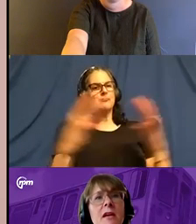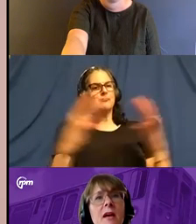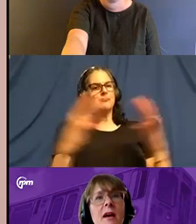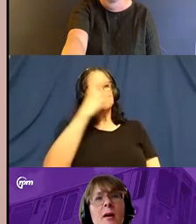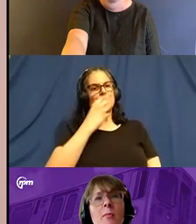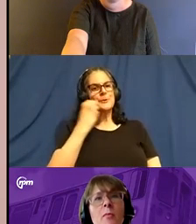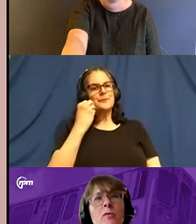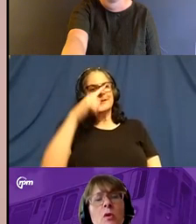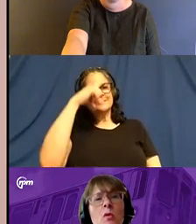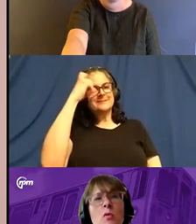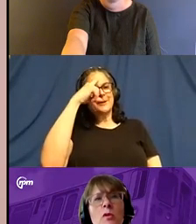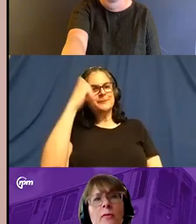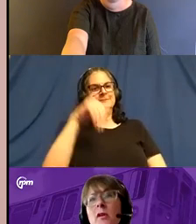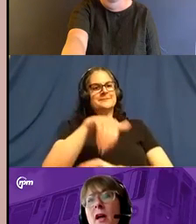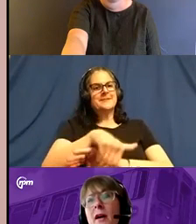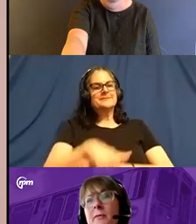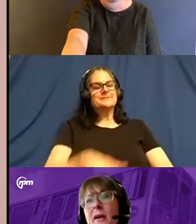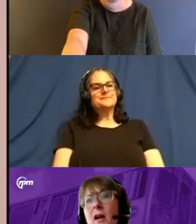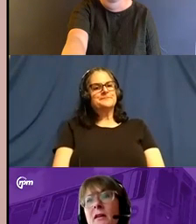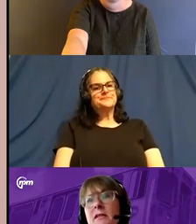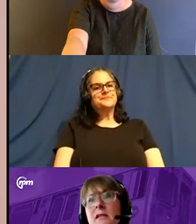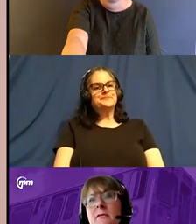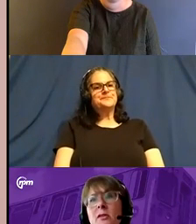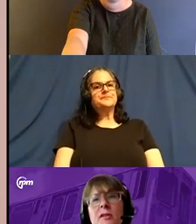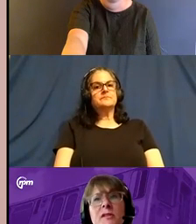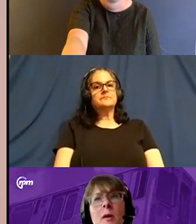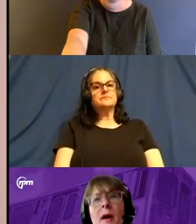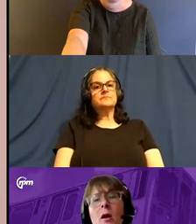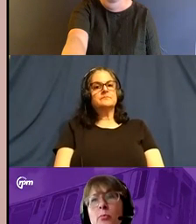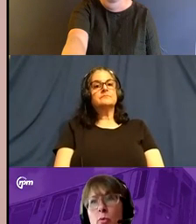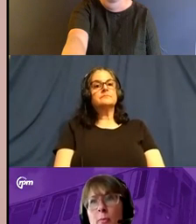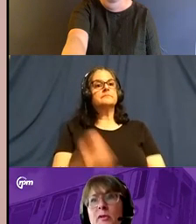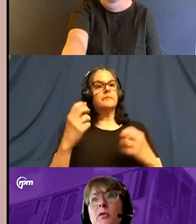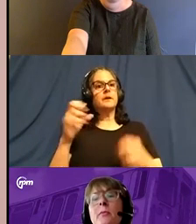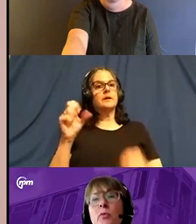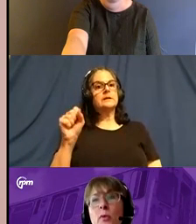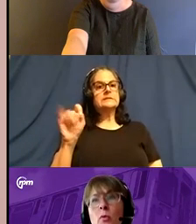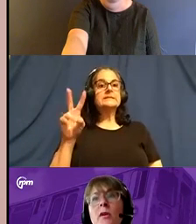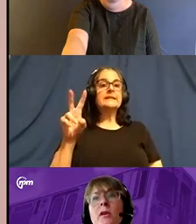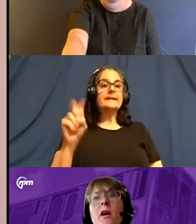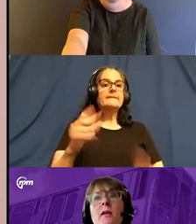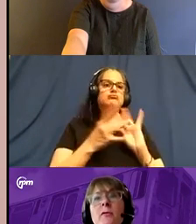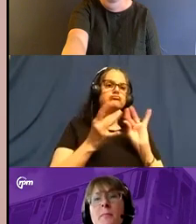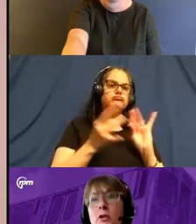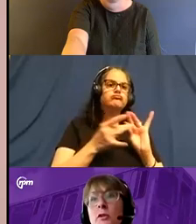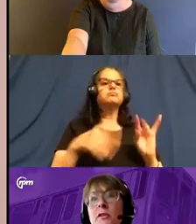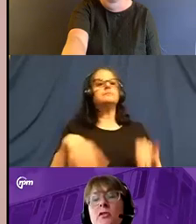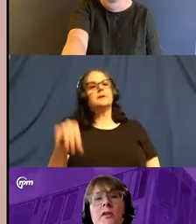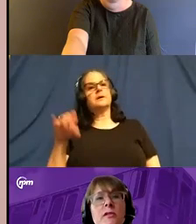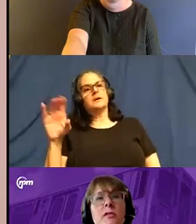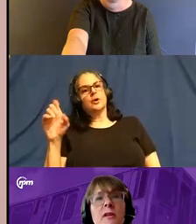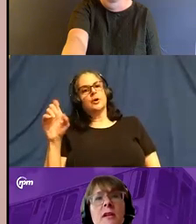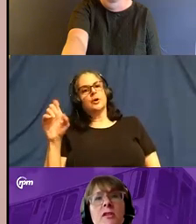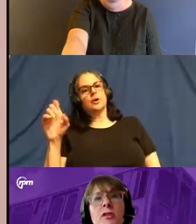night. So you've heard a lot from my colleagues Steve and Chris about prep work for major